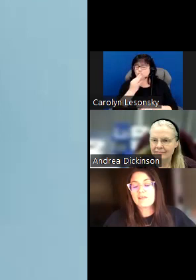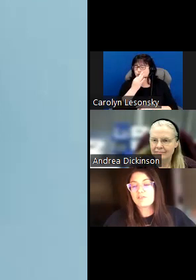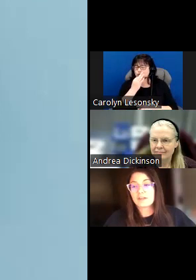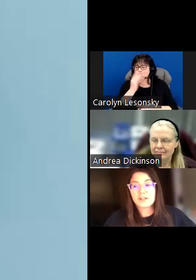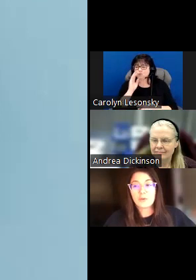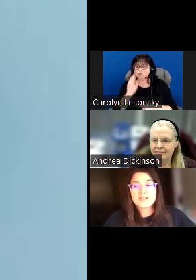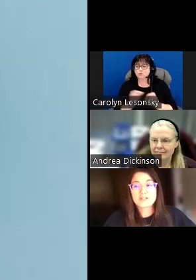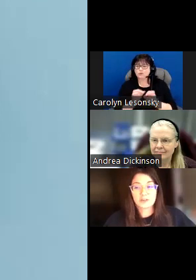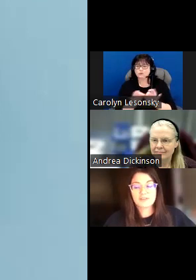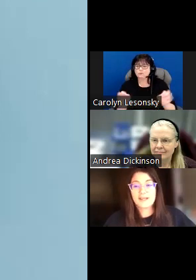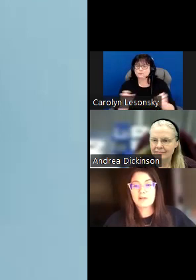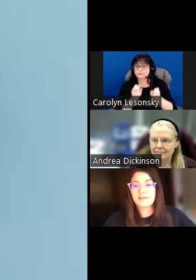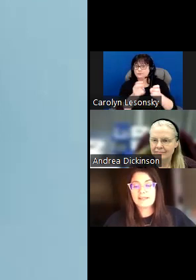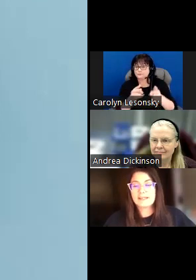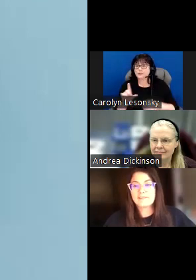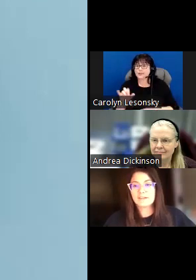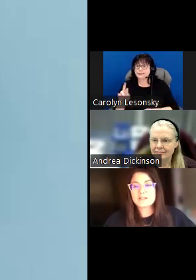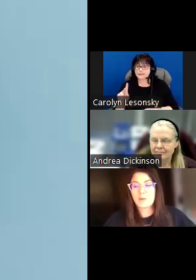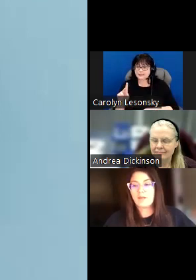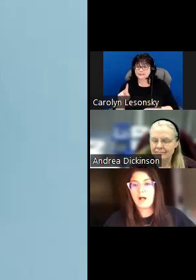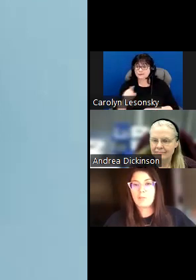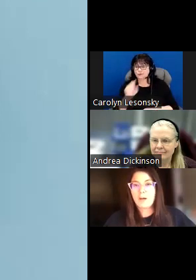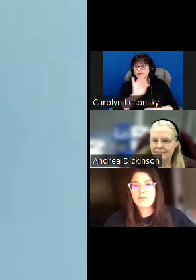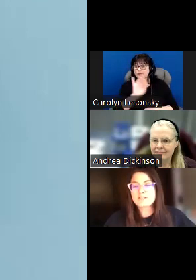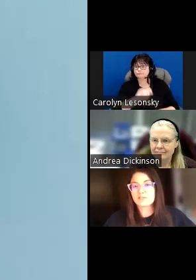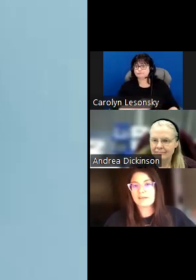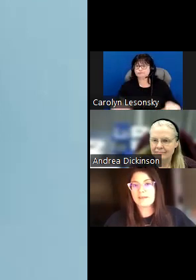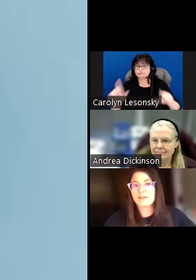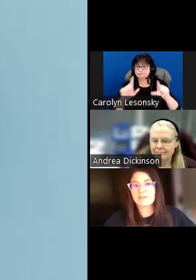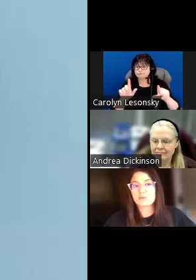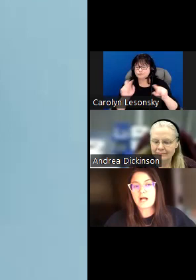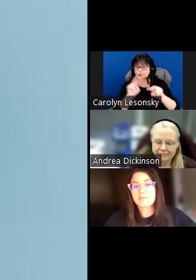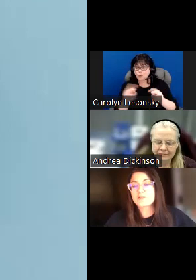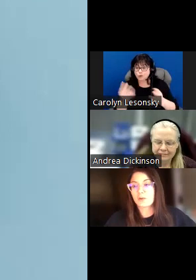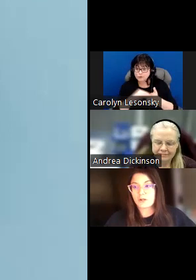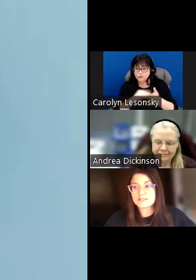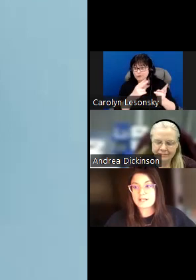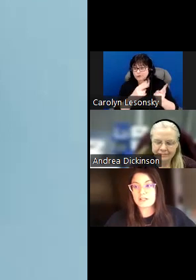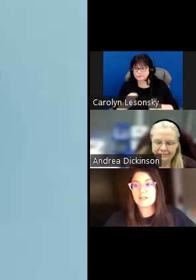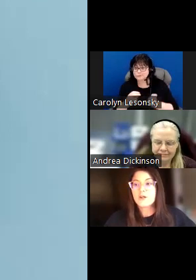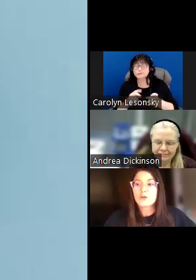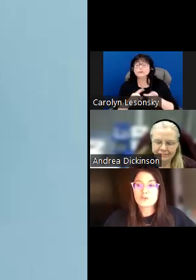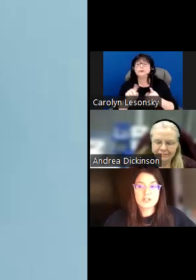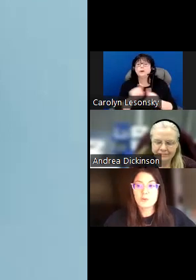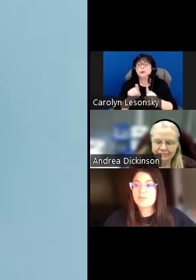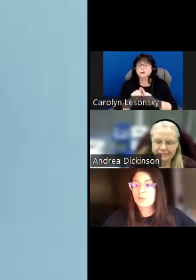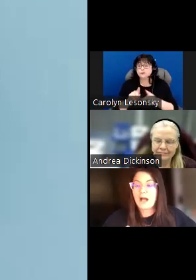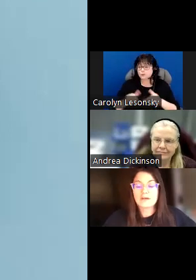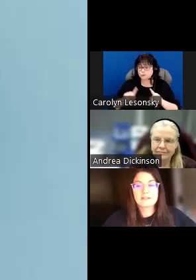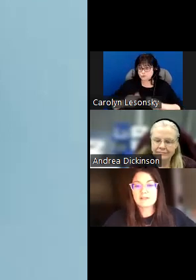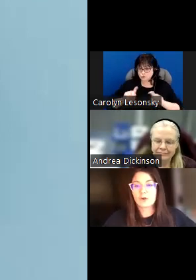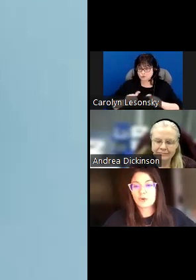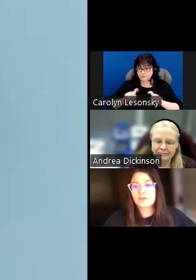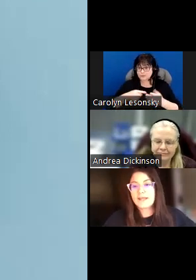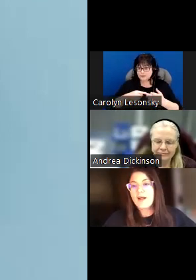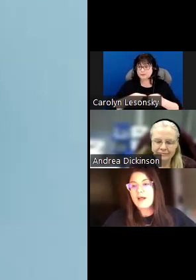also be a very quick survey link in there as well. I'll pop the survey link in a few times throughout our session, just so if you